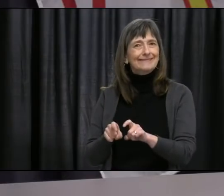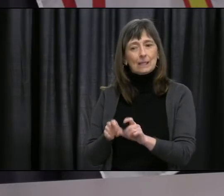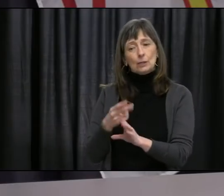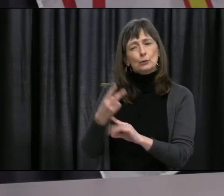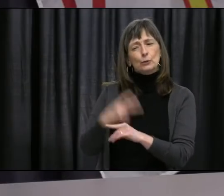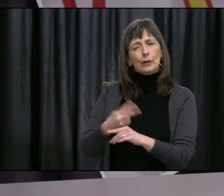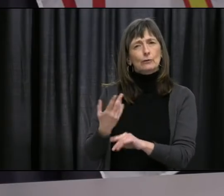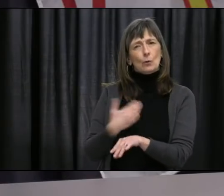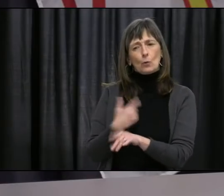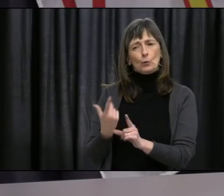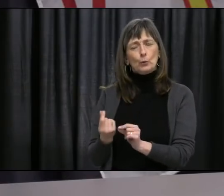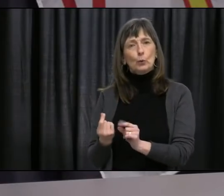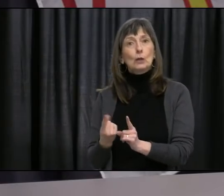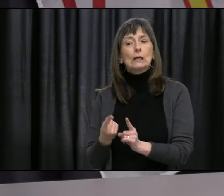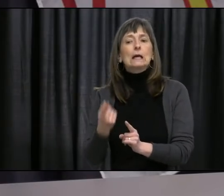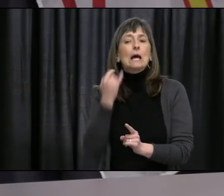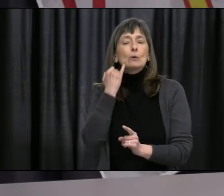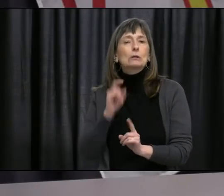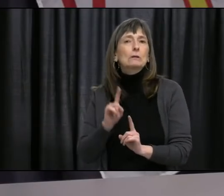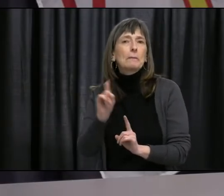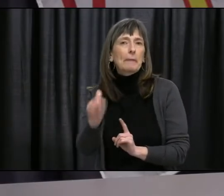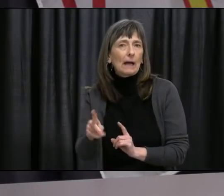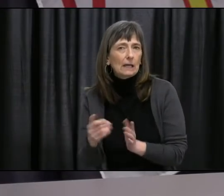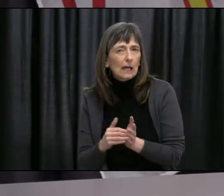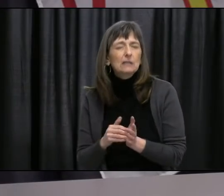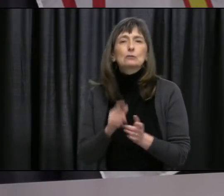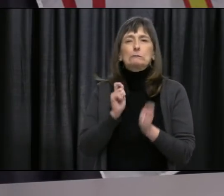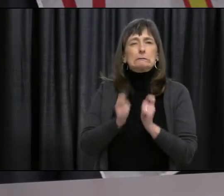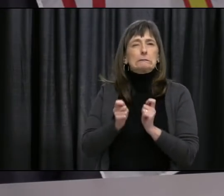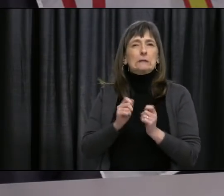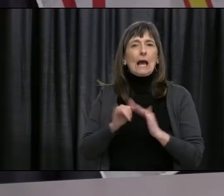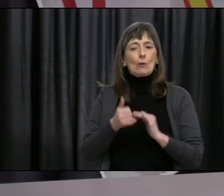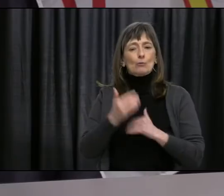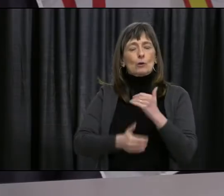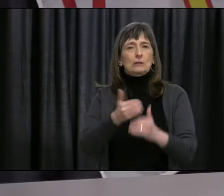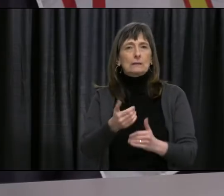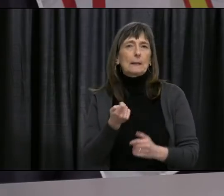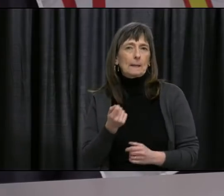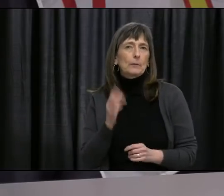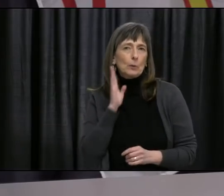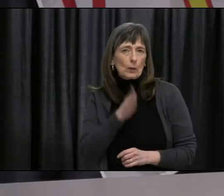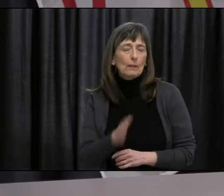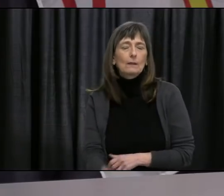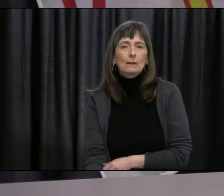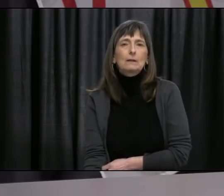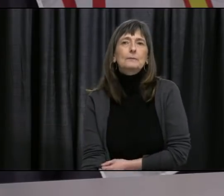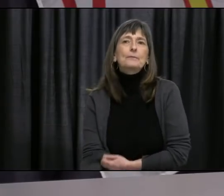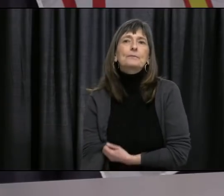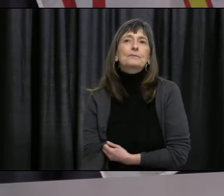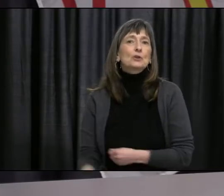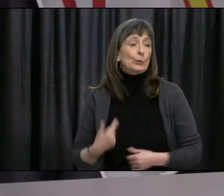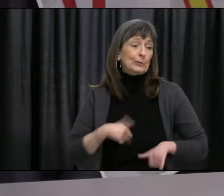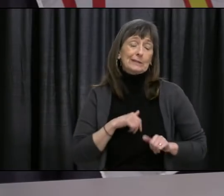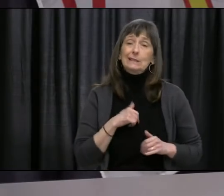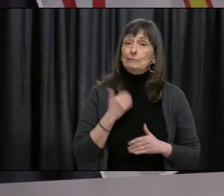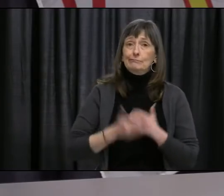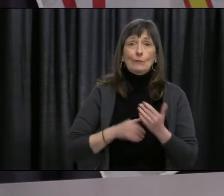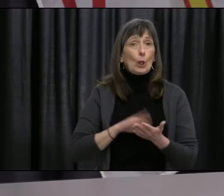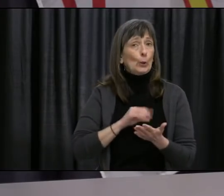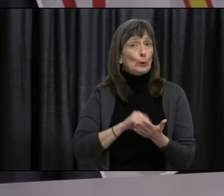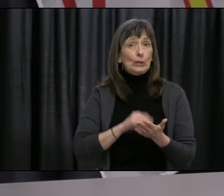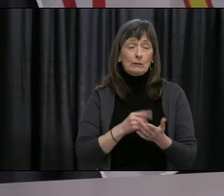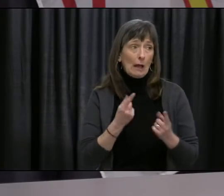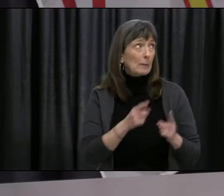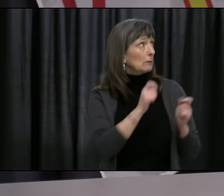that we recommended that they be tested as well. So this has been a process where we've been learning as we go in